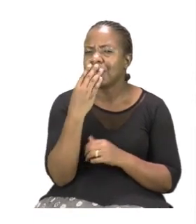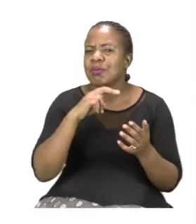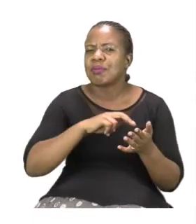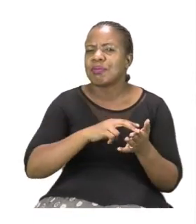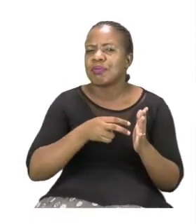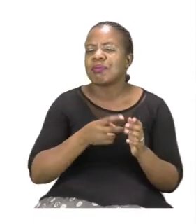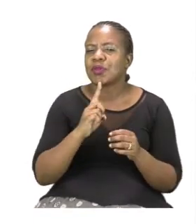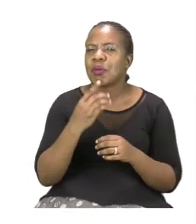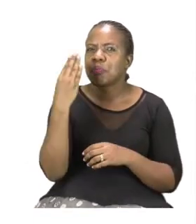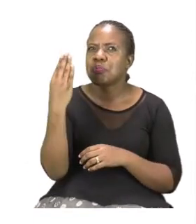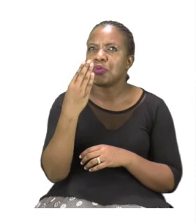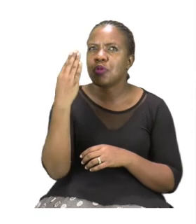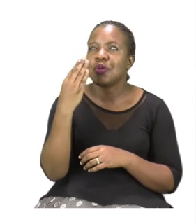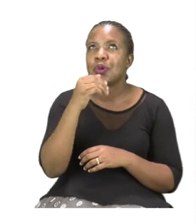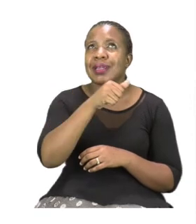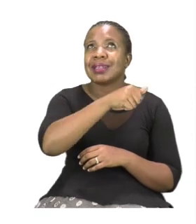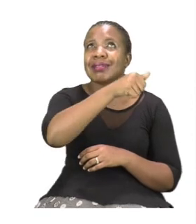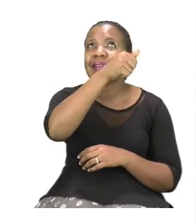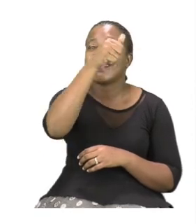of water and rain.